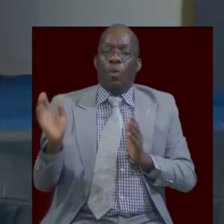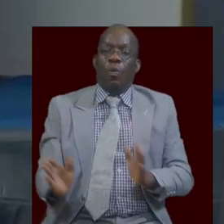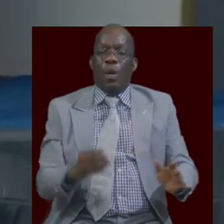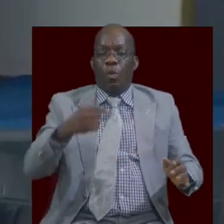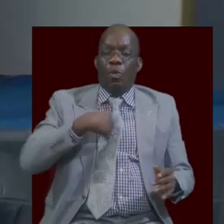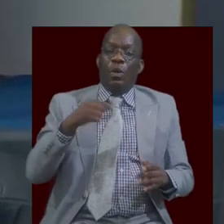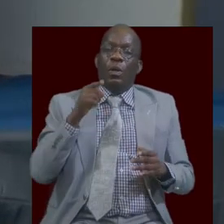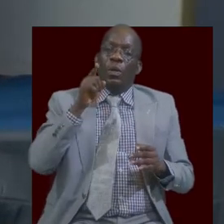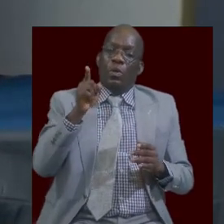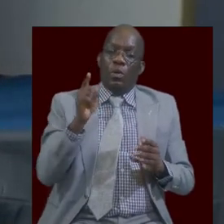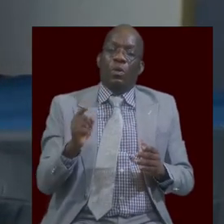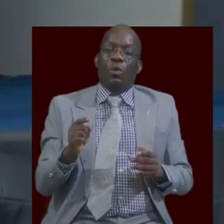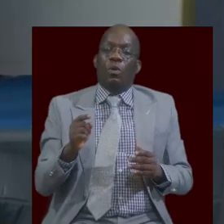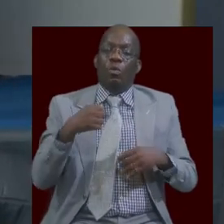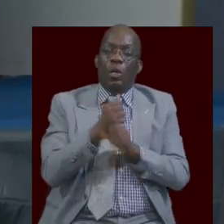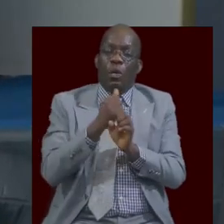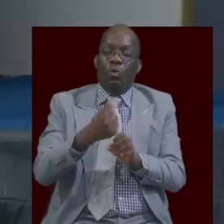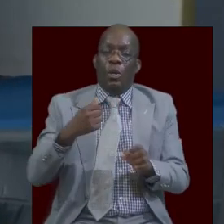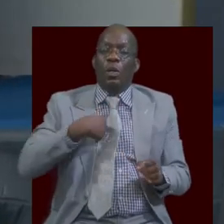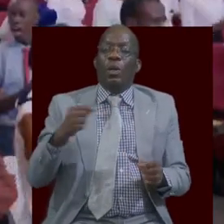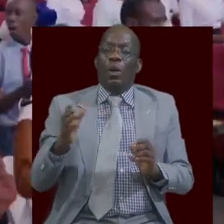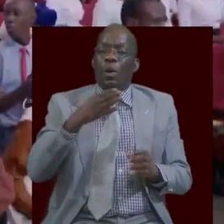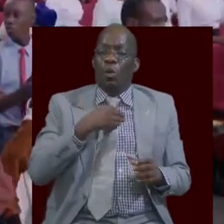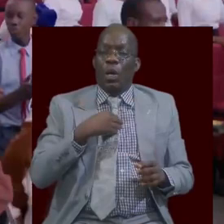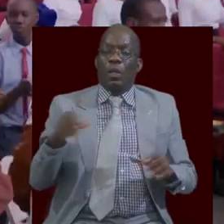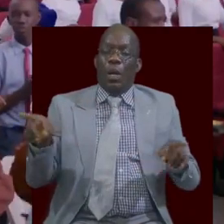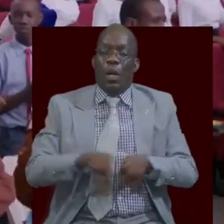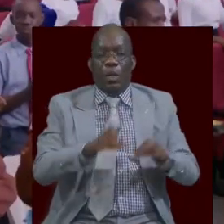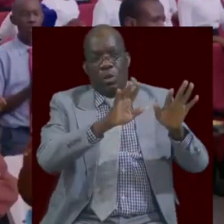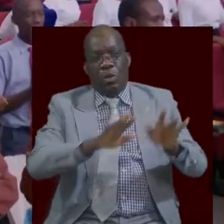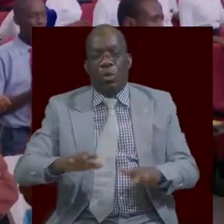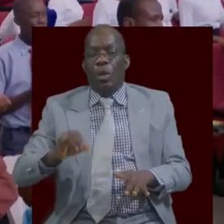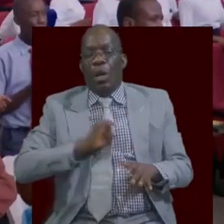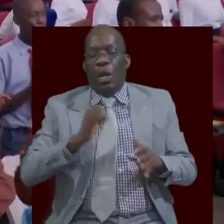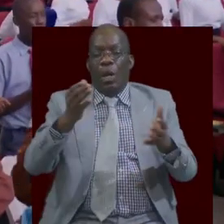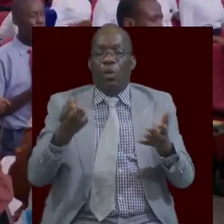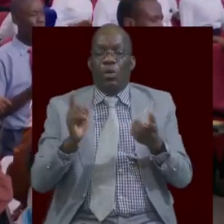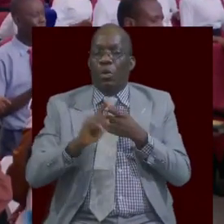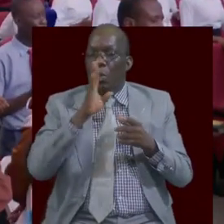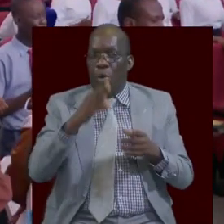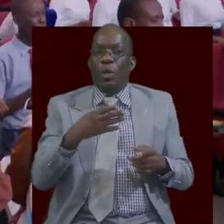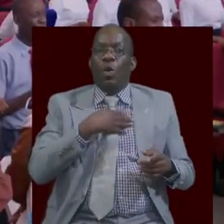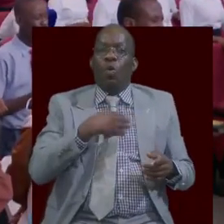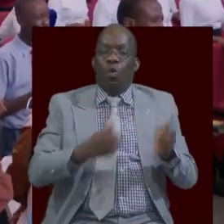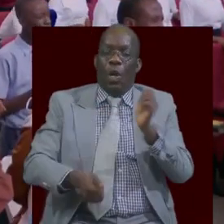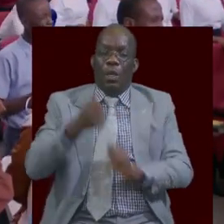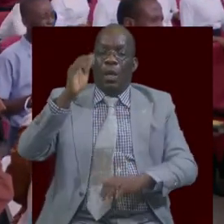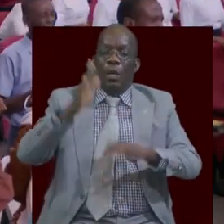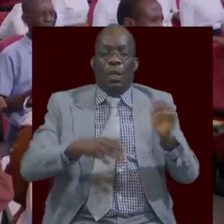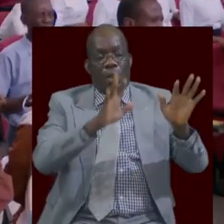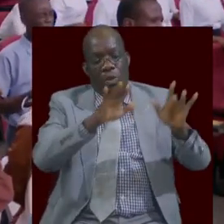am white as snow. I'm even wanting to be whiter than snow now. Lord, do